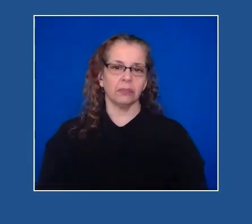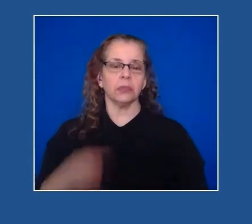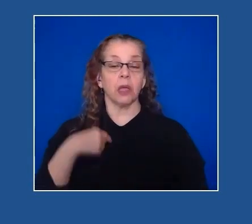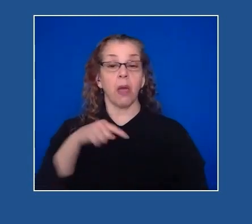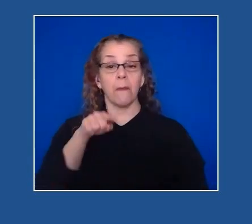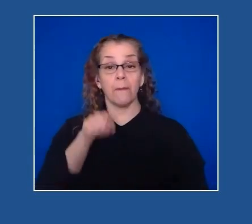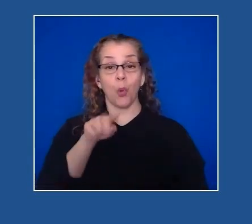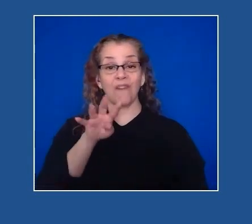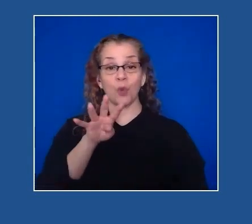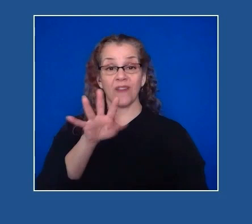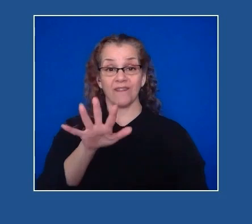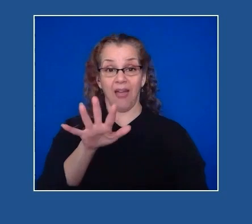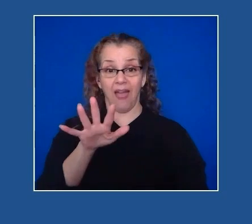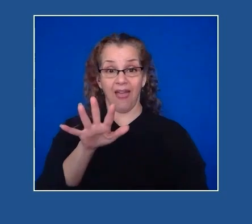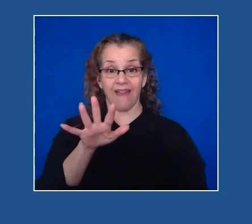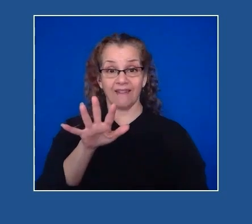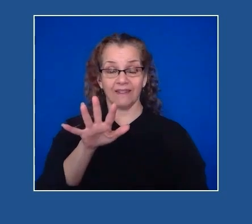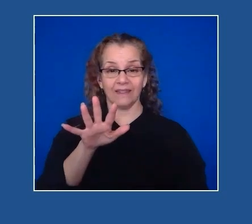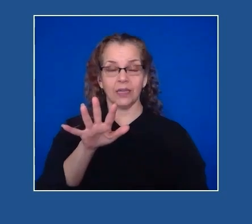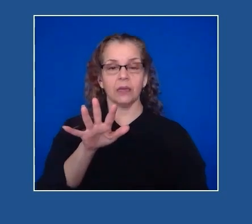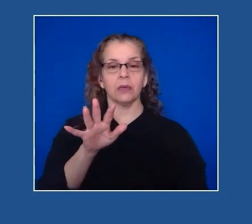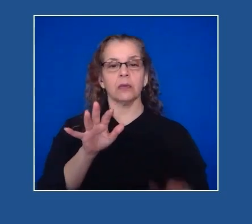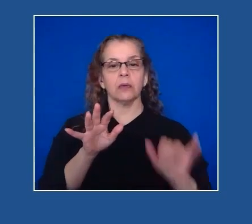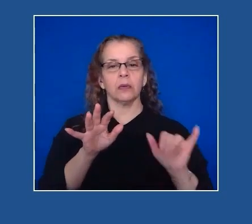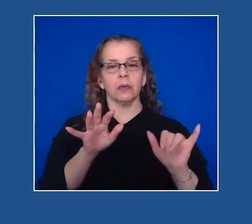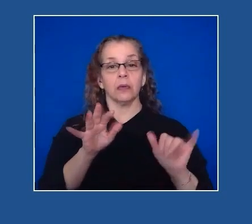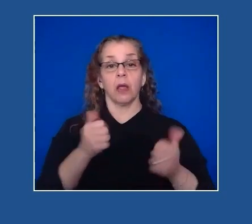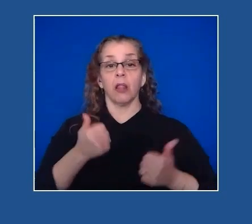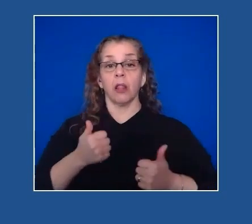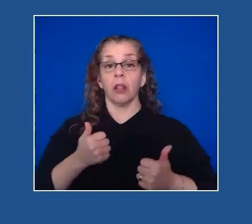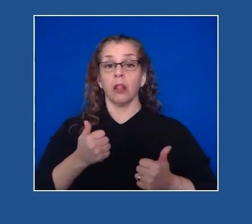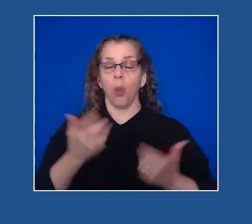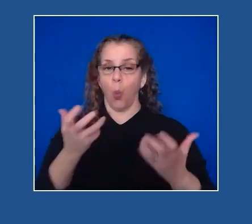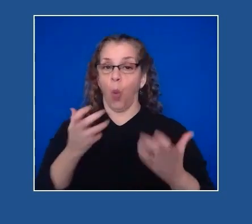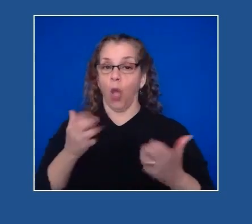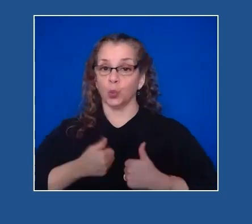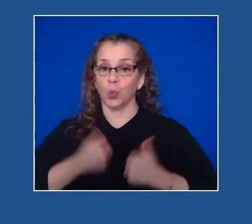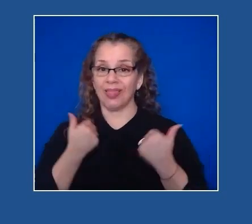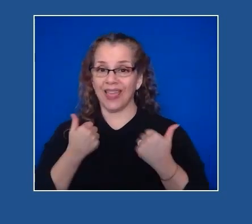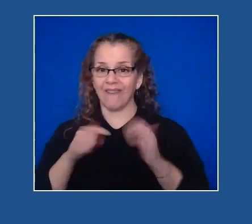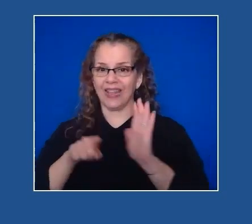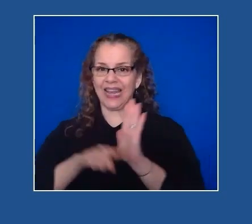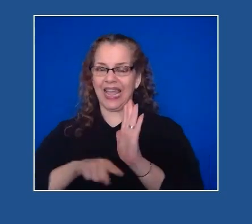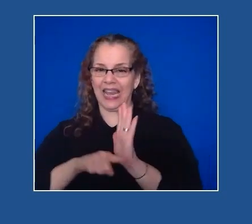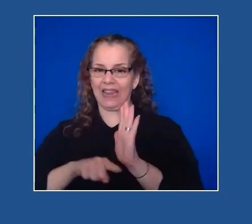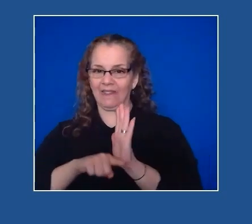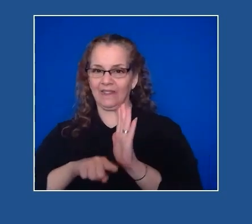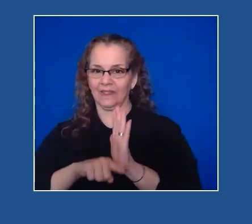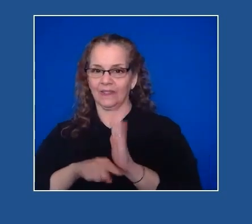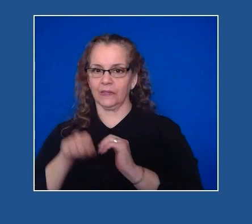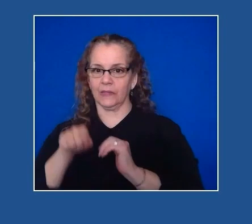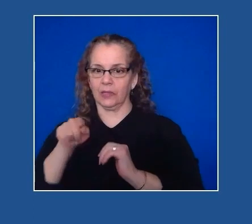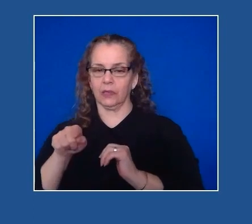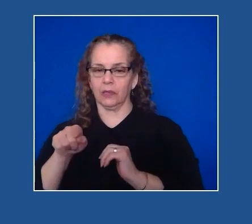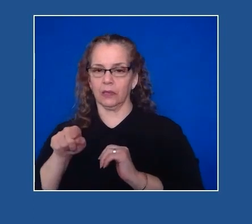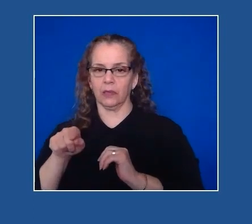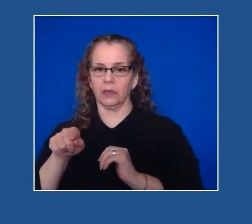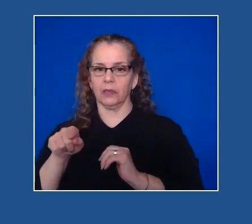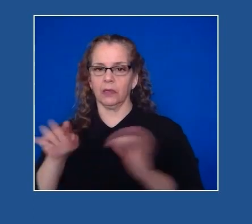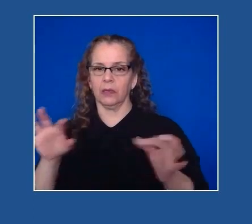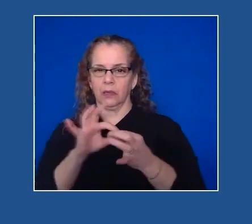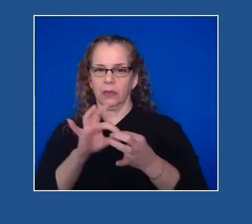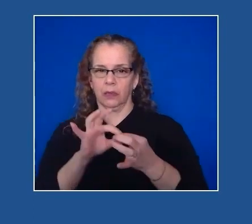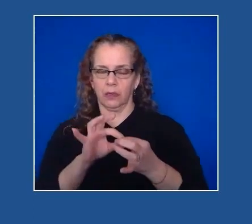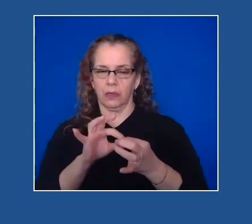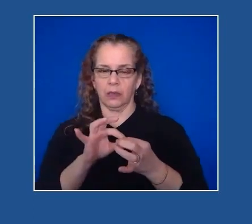0.45. And the wish to live was negatively correlated with thoughts of killing oneself and of life not worth living. So this means